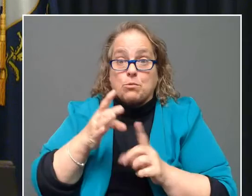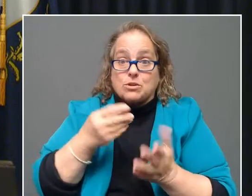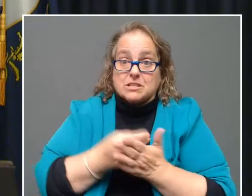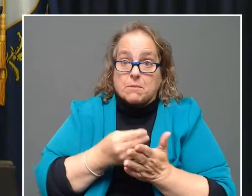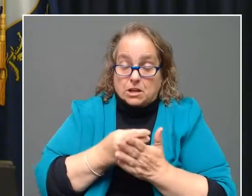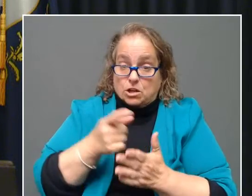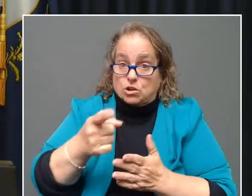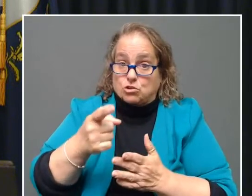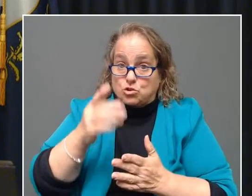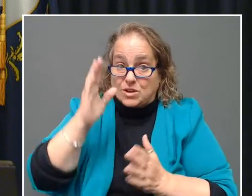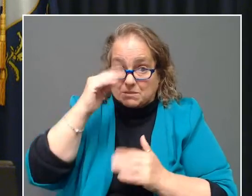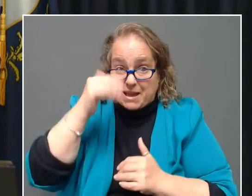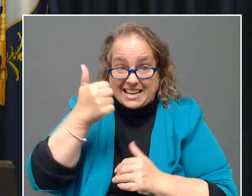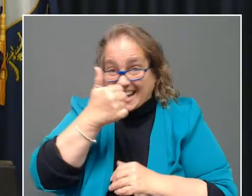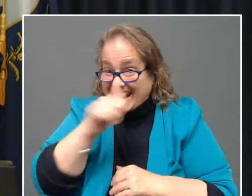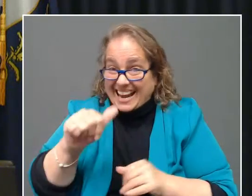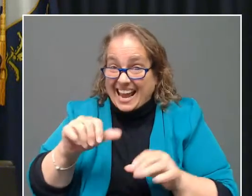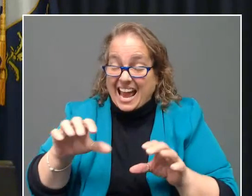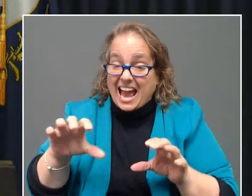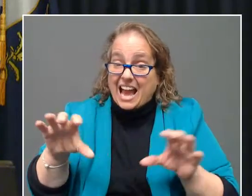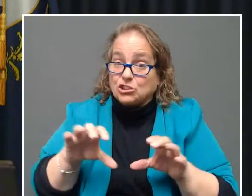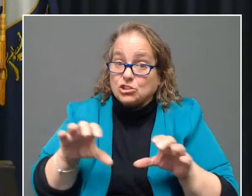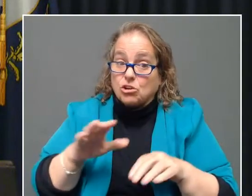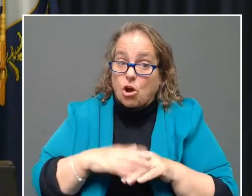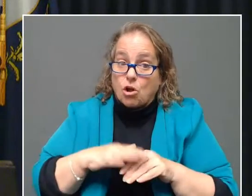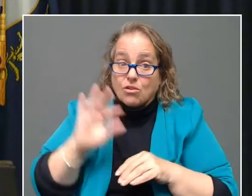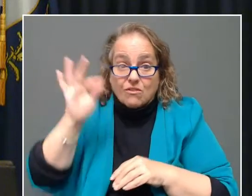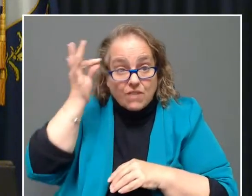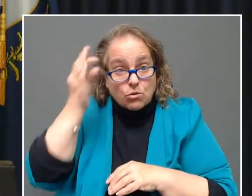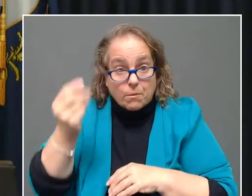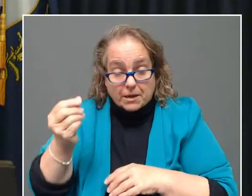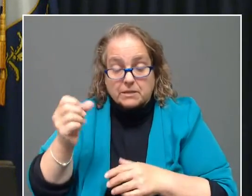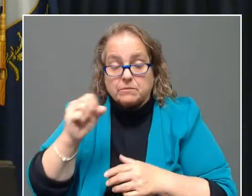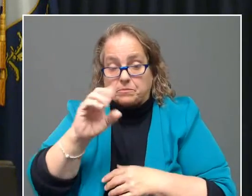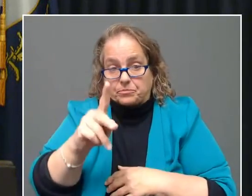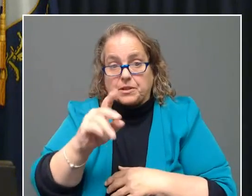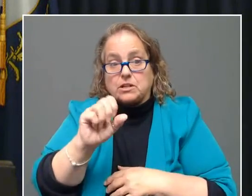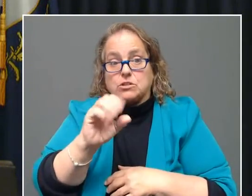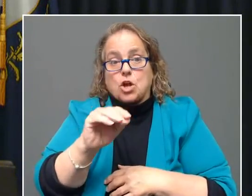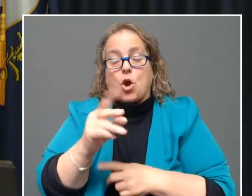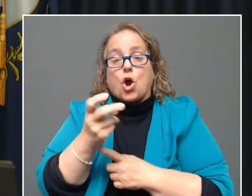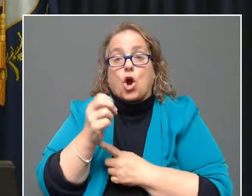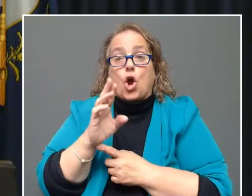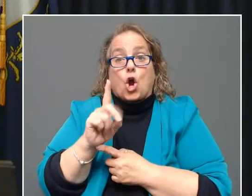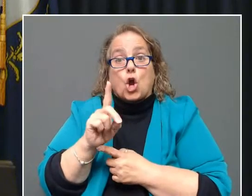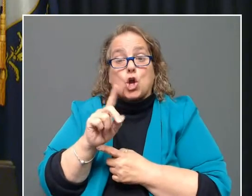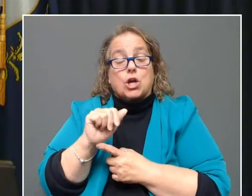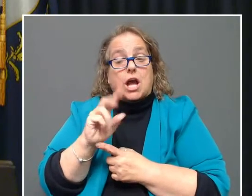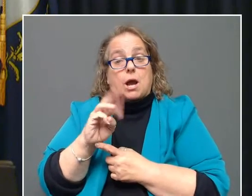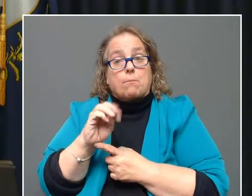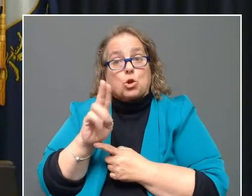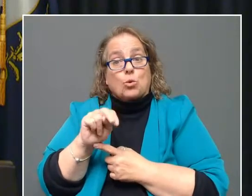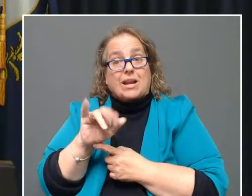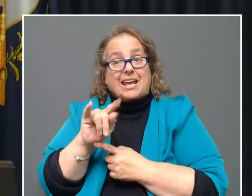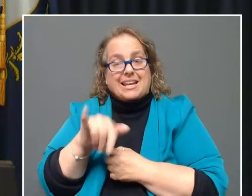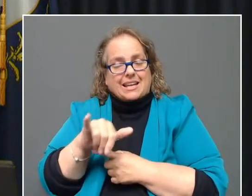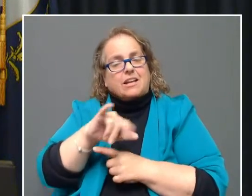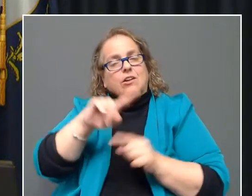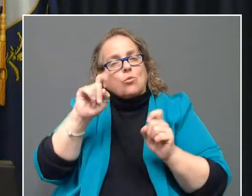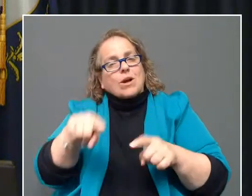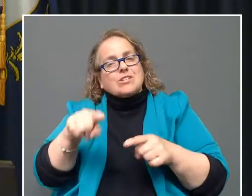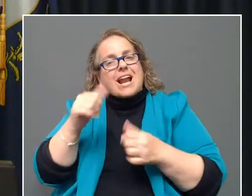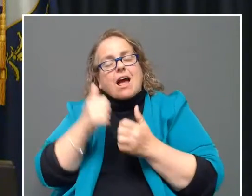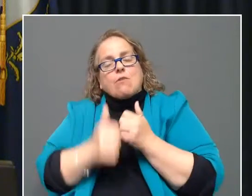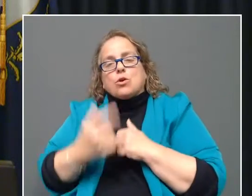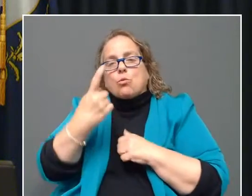action? Yeah. So herd immunity, is really a question across the country. People have put it